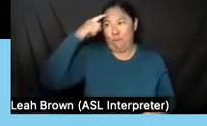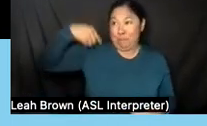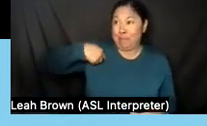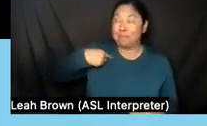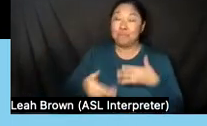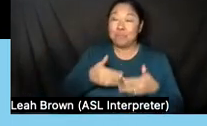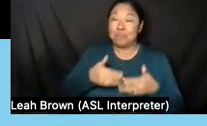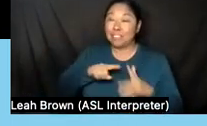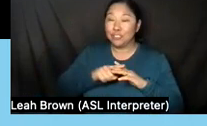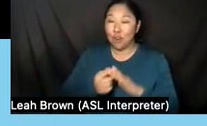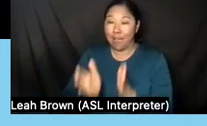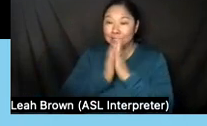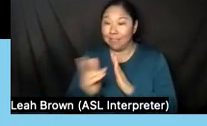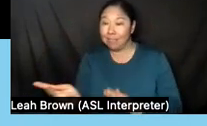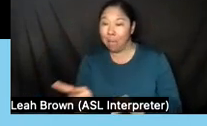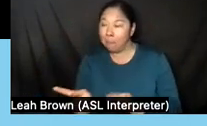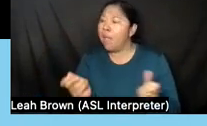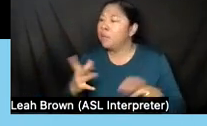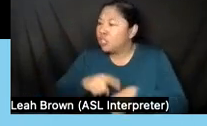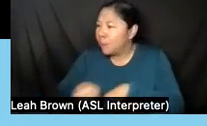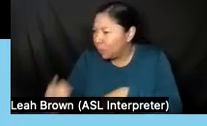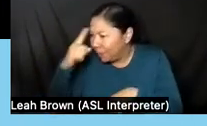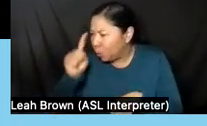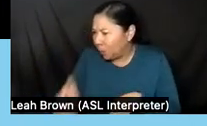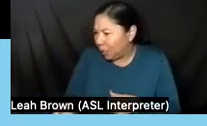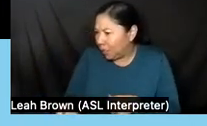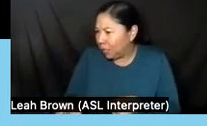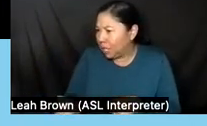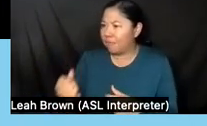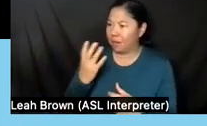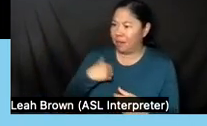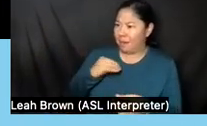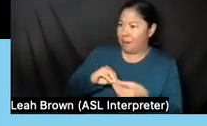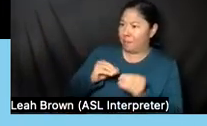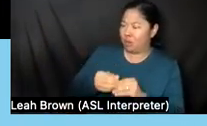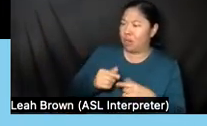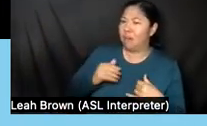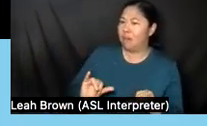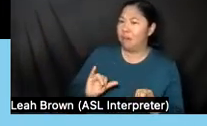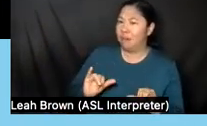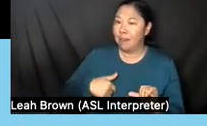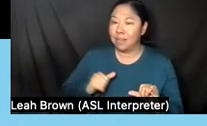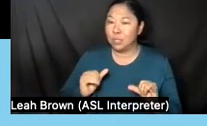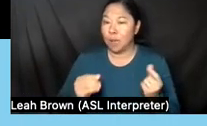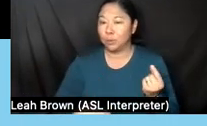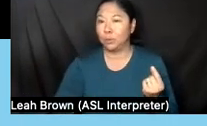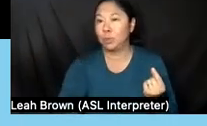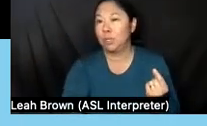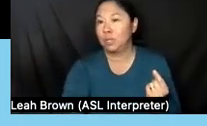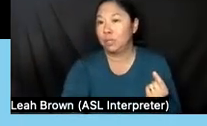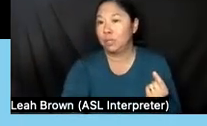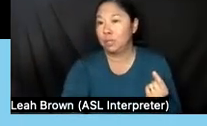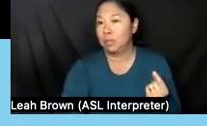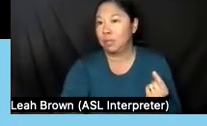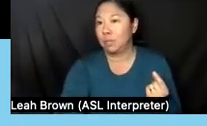ask them, how much time do you think you need? And then they give me a number and I make sure that they